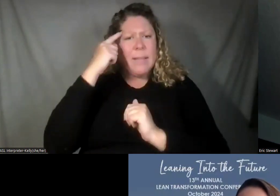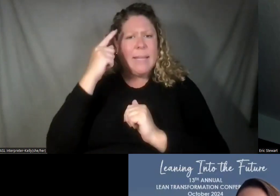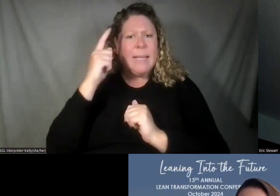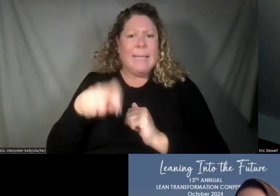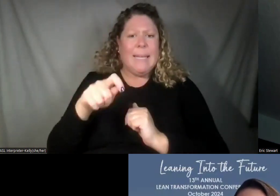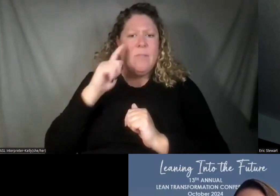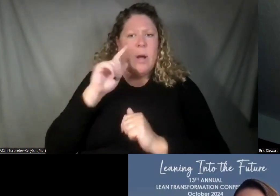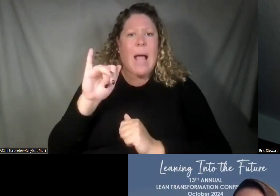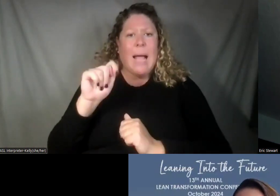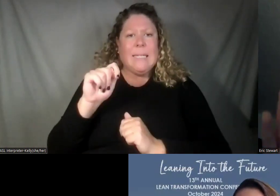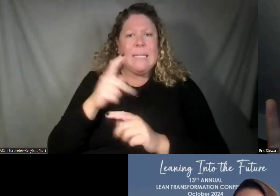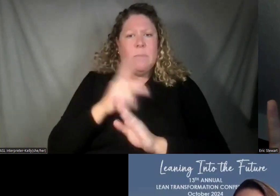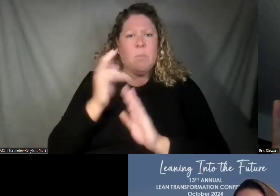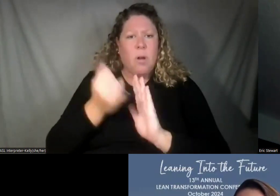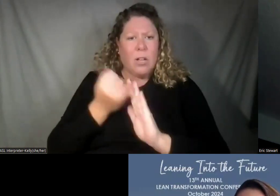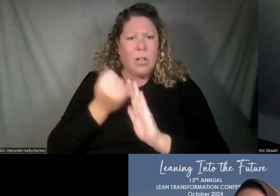managers?